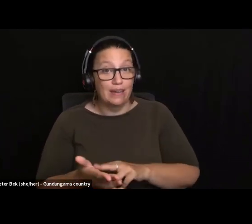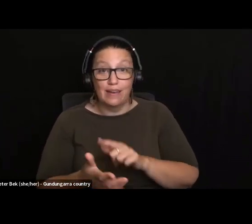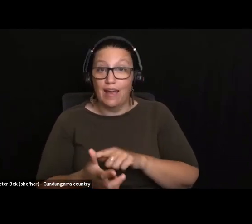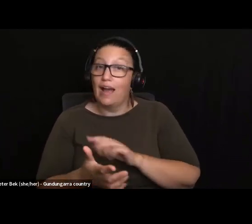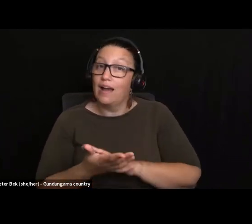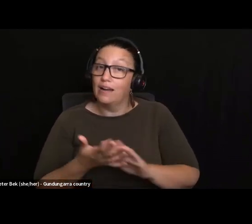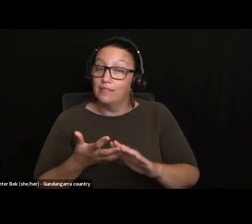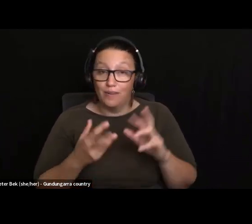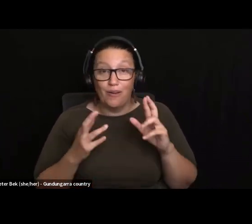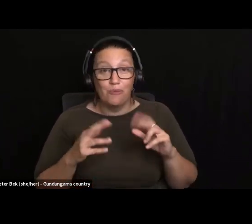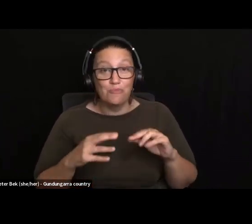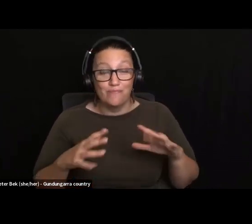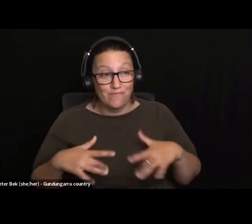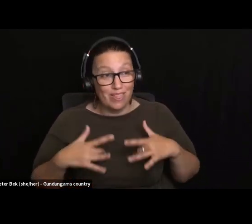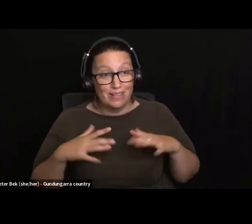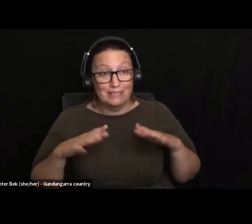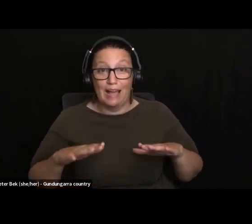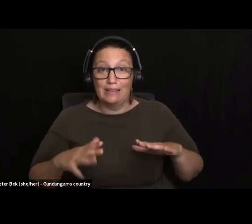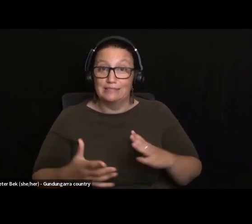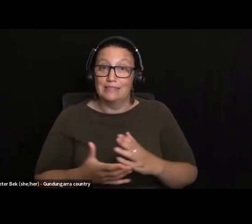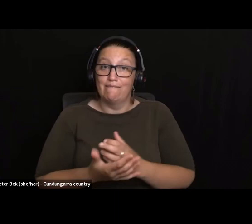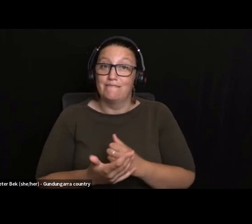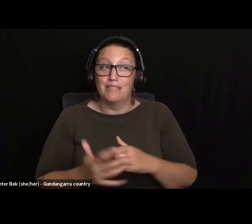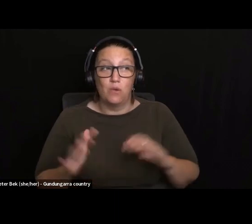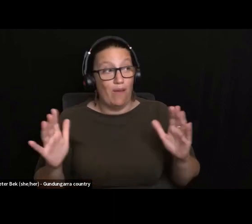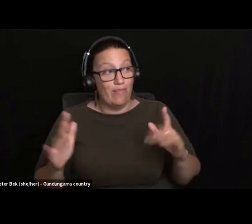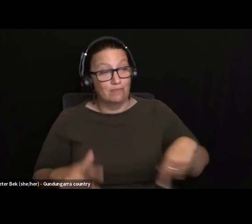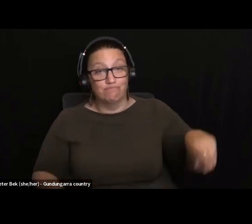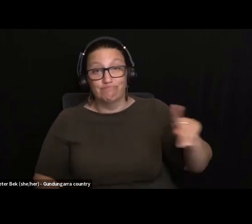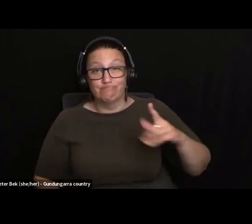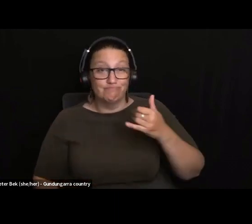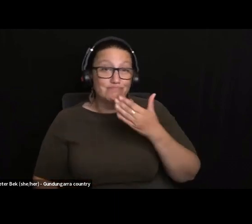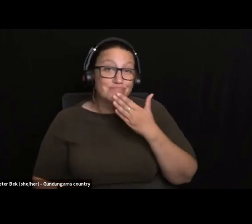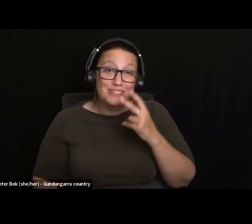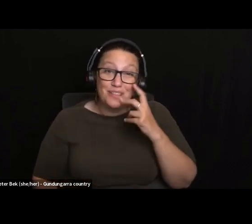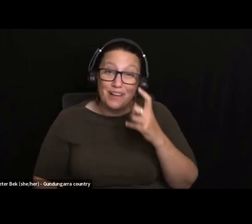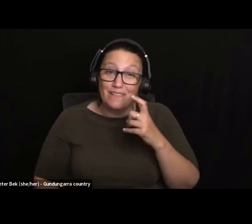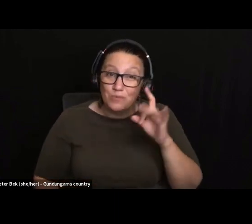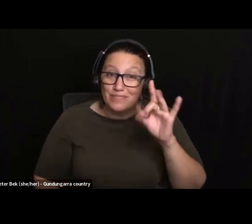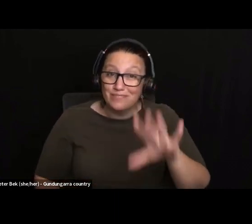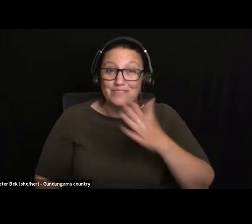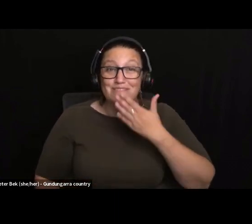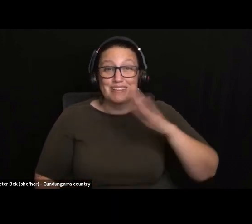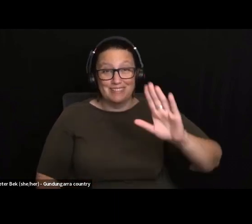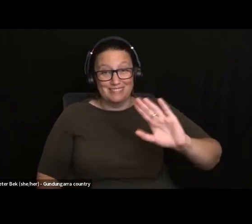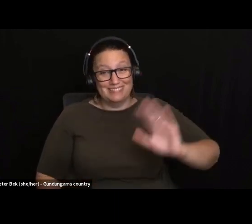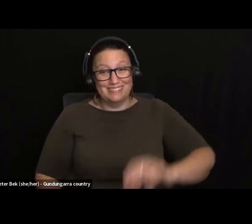everyone stays safe out there in the weather, and take care. Thank you.